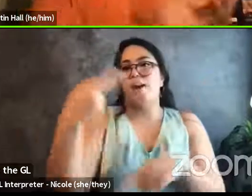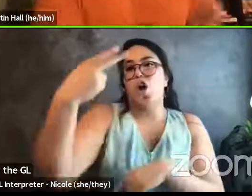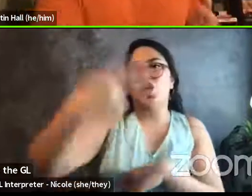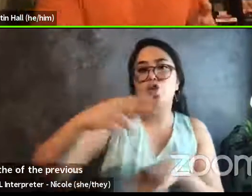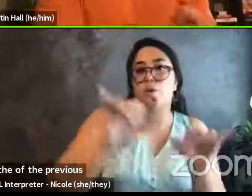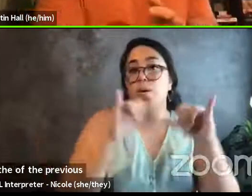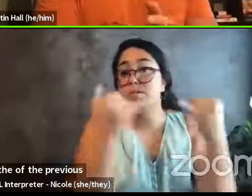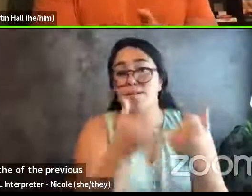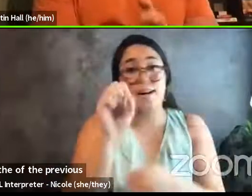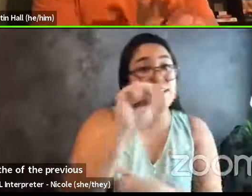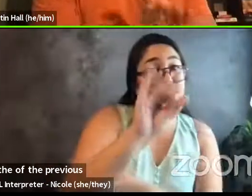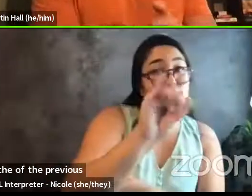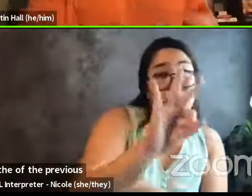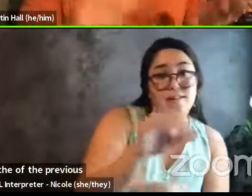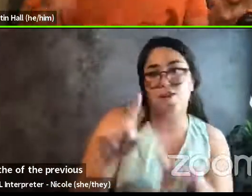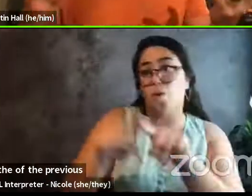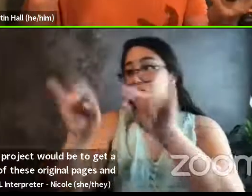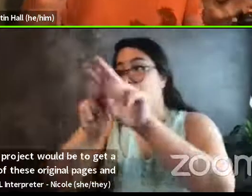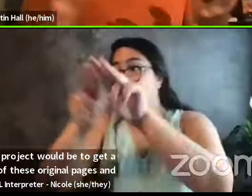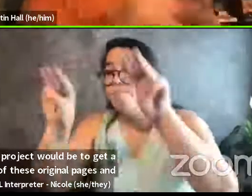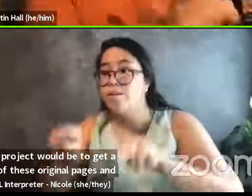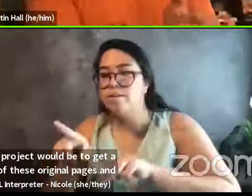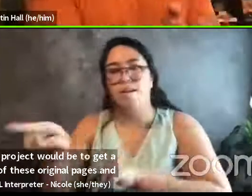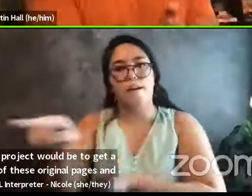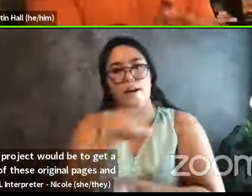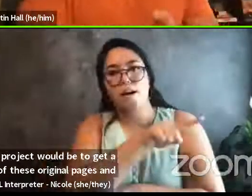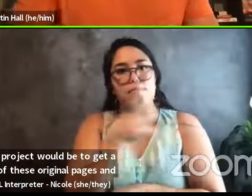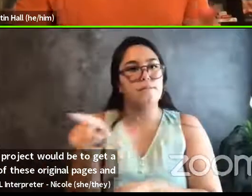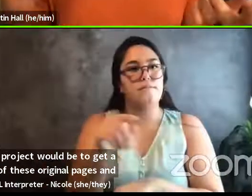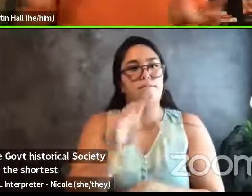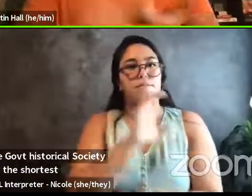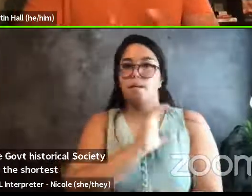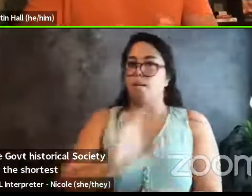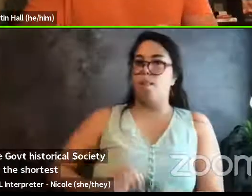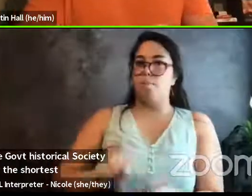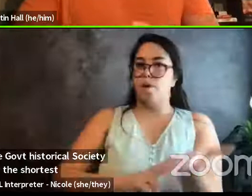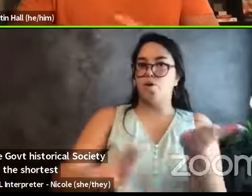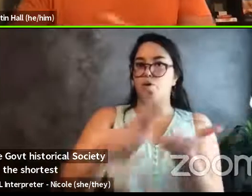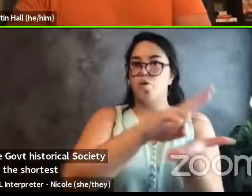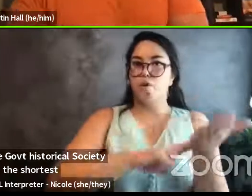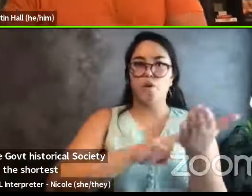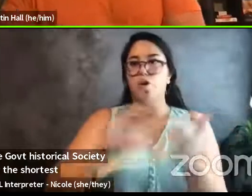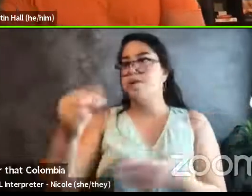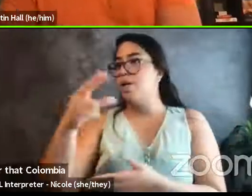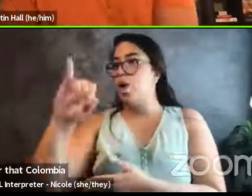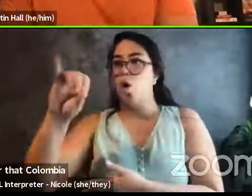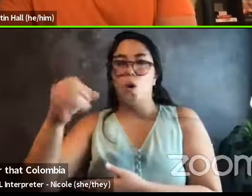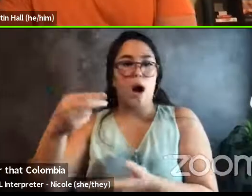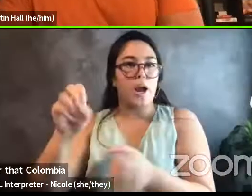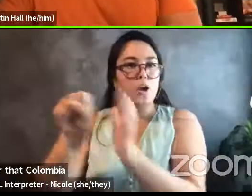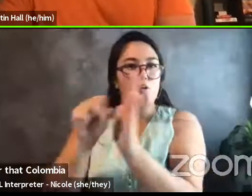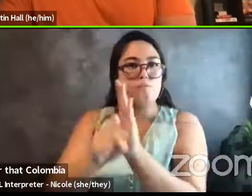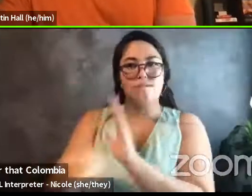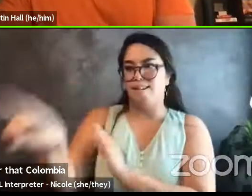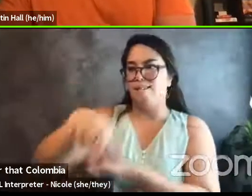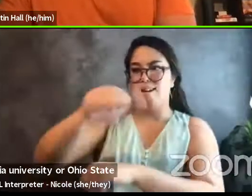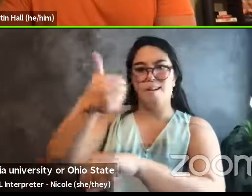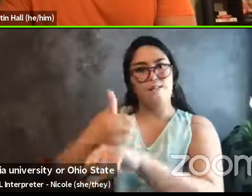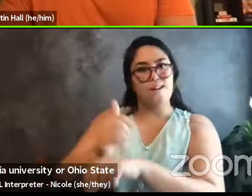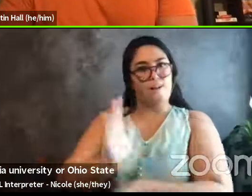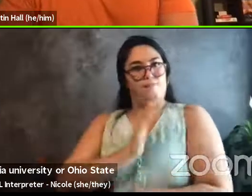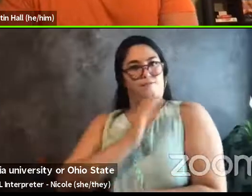or the Schulz Museum in Berlin or at Columbia University or Ohio State, uh, Billy Ireland